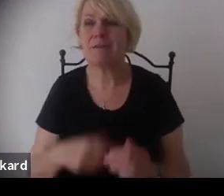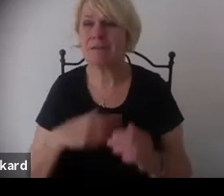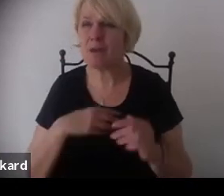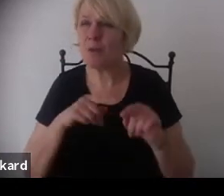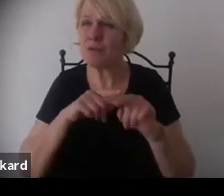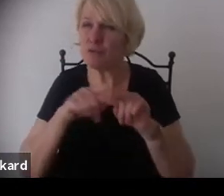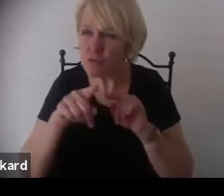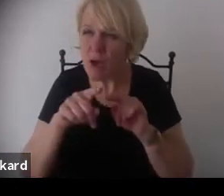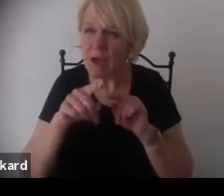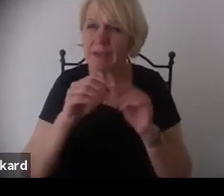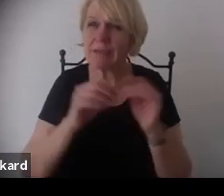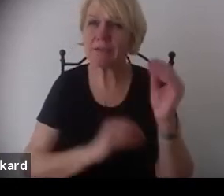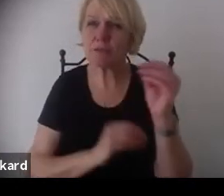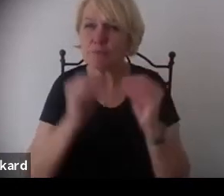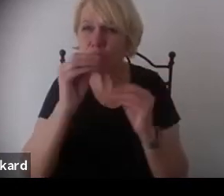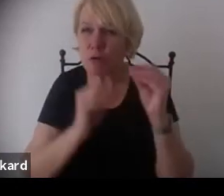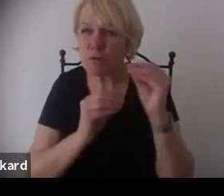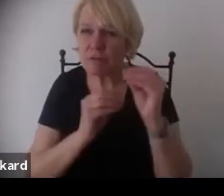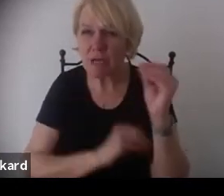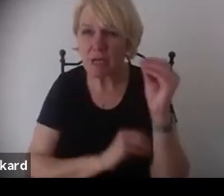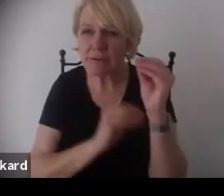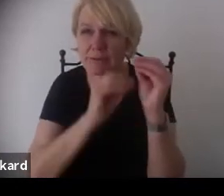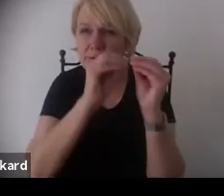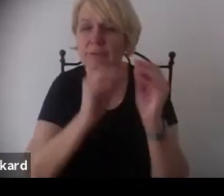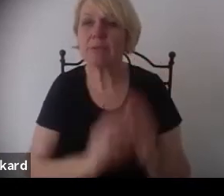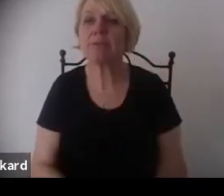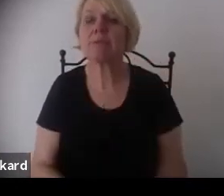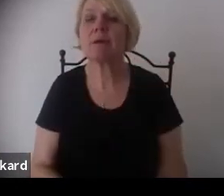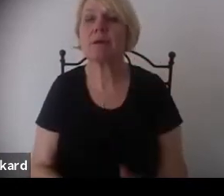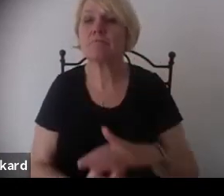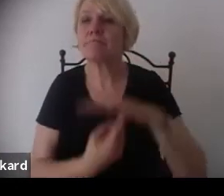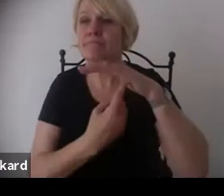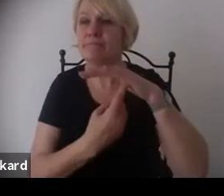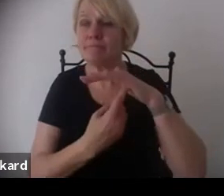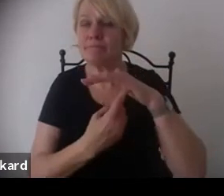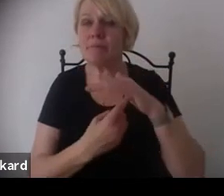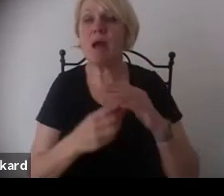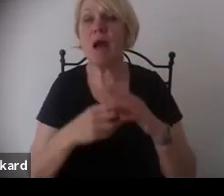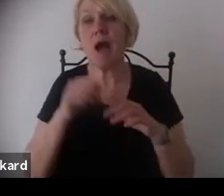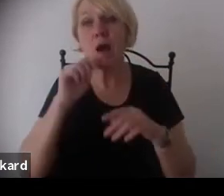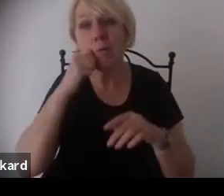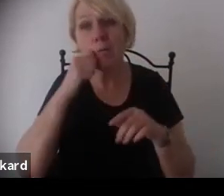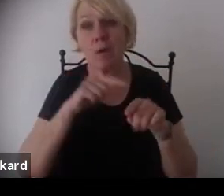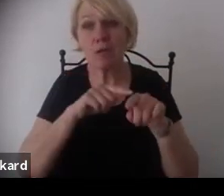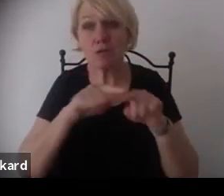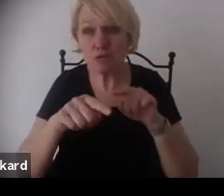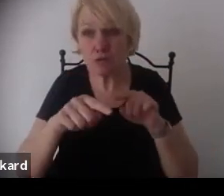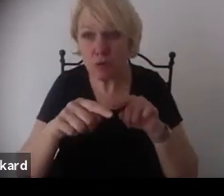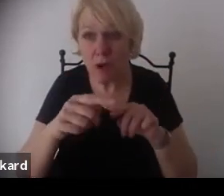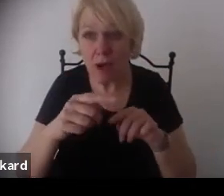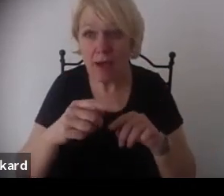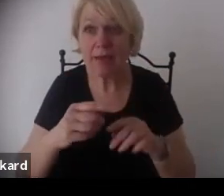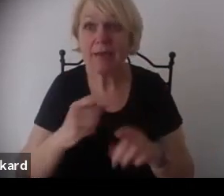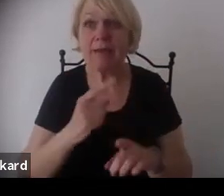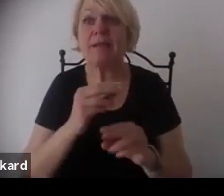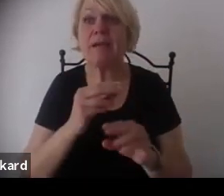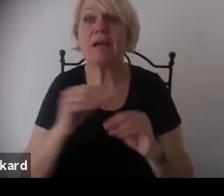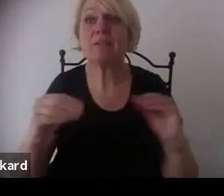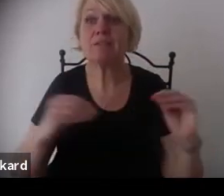have come through because people have already asked them. But I will try and get back to some of the questions on the chat if, on the basis we've got some